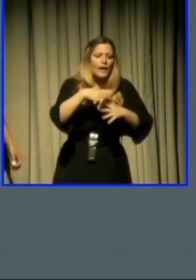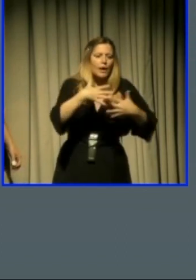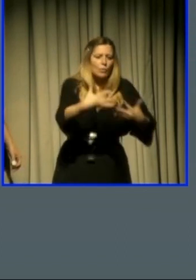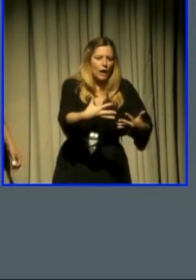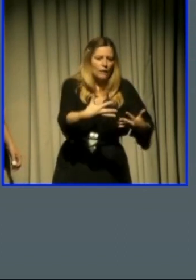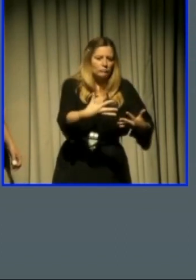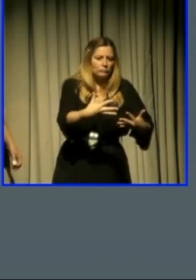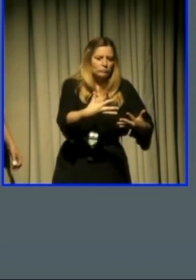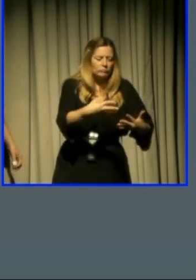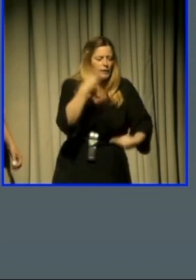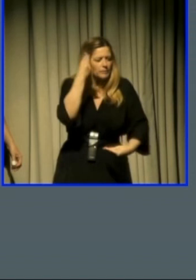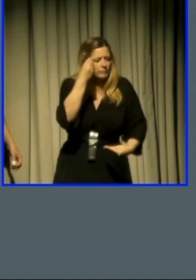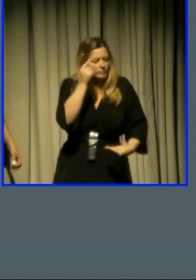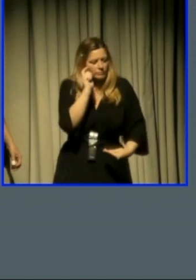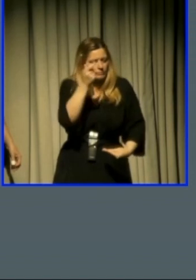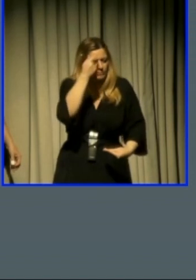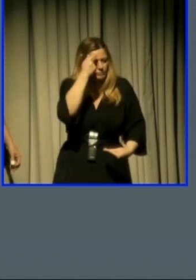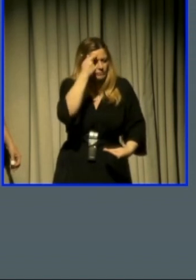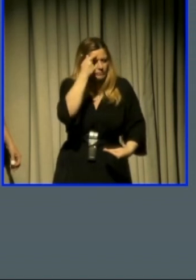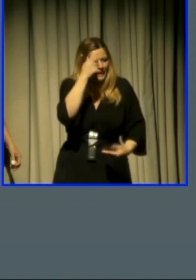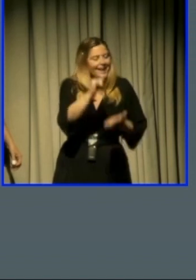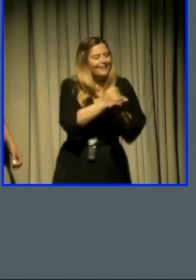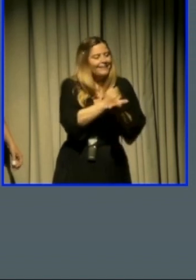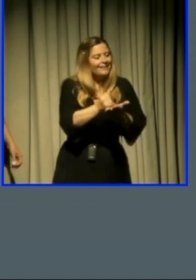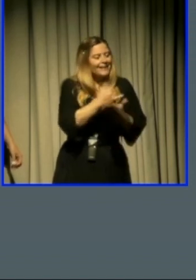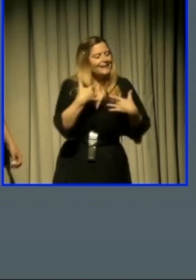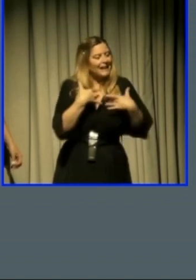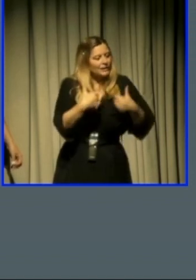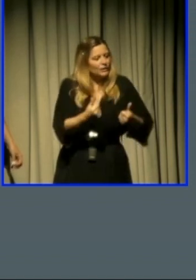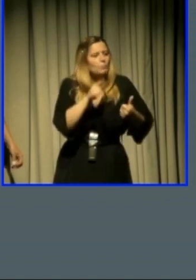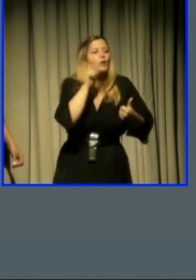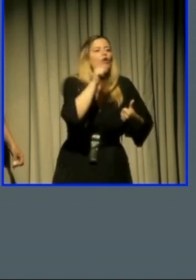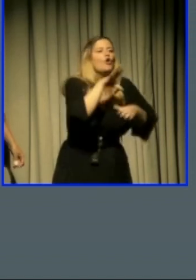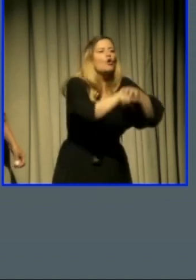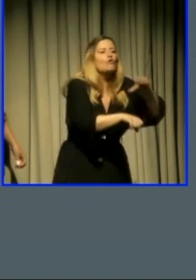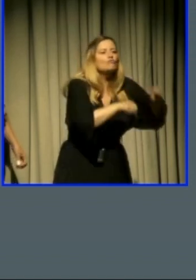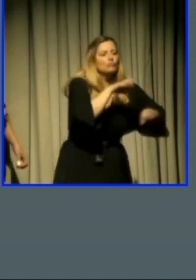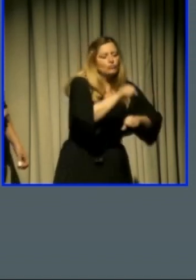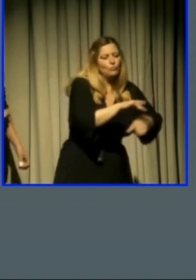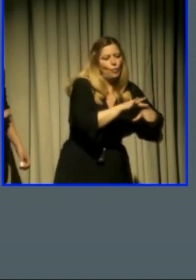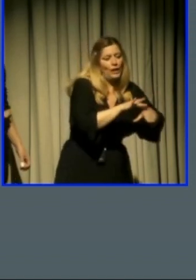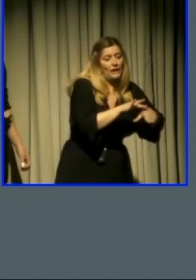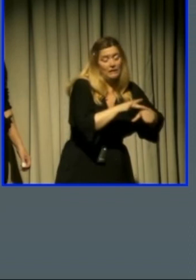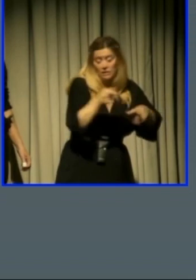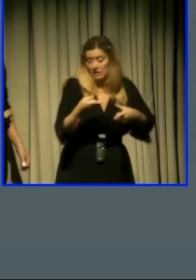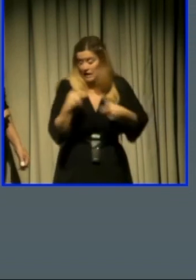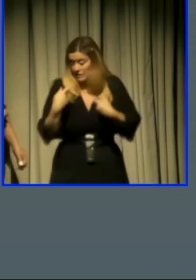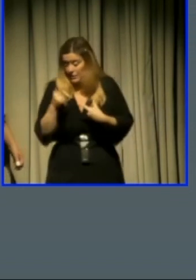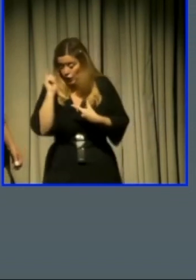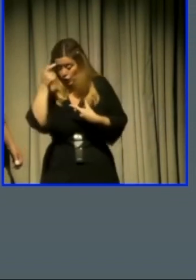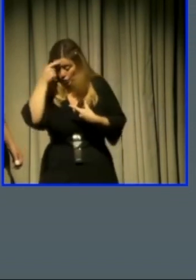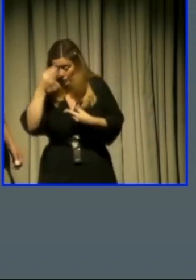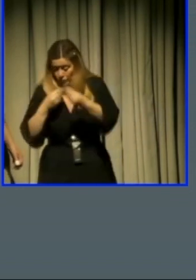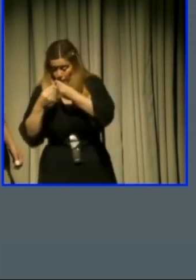digital consumption. So really, as you would do with like a food diet, you're doing this with digital intake. And I think this